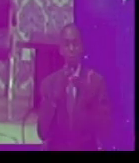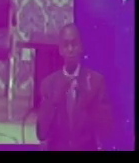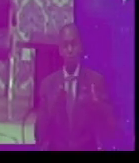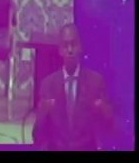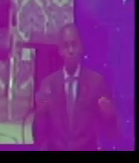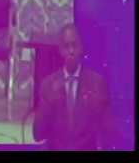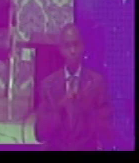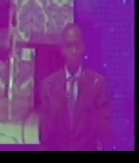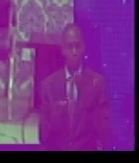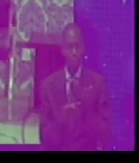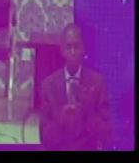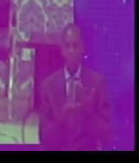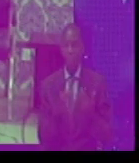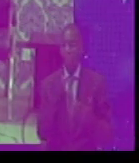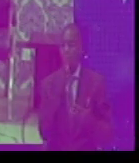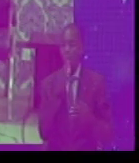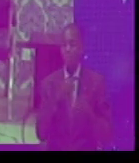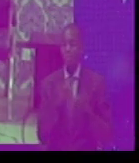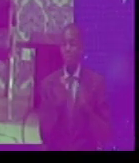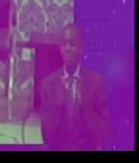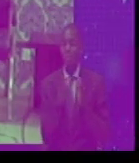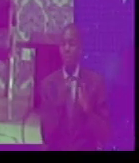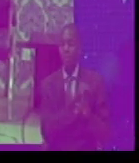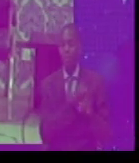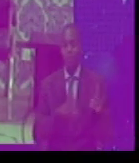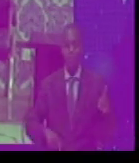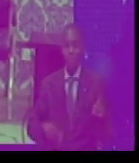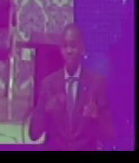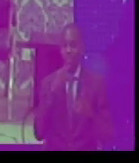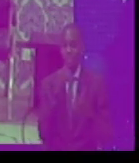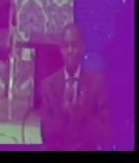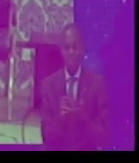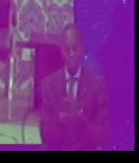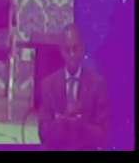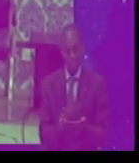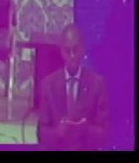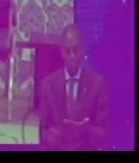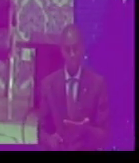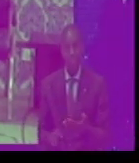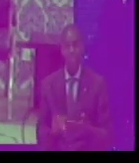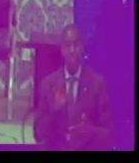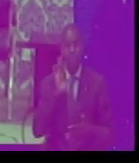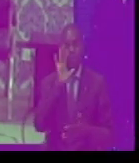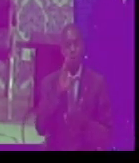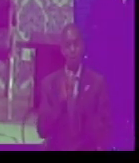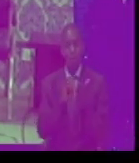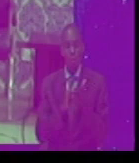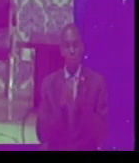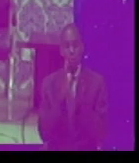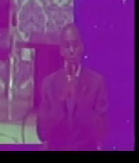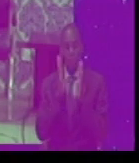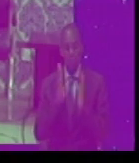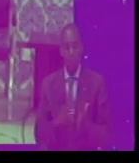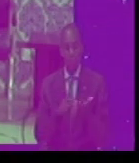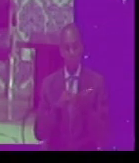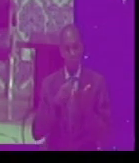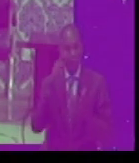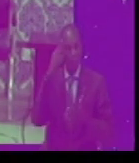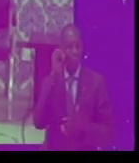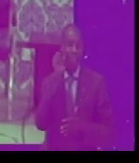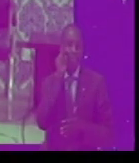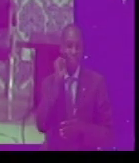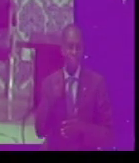On this Divine Solution Crusade, our mother in the Lord there says, write down